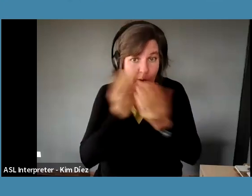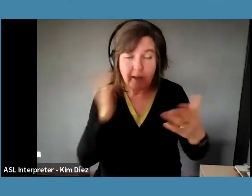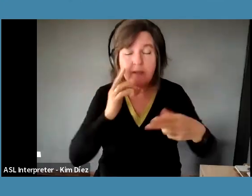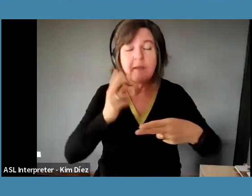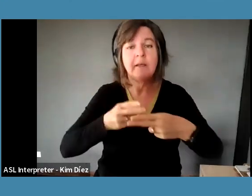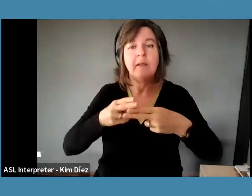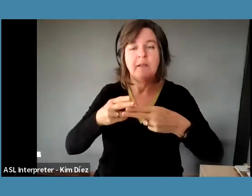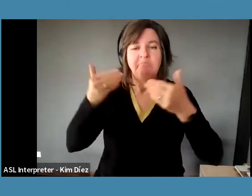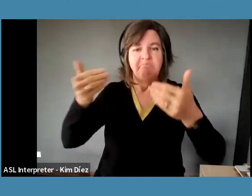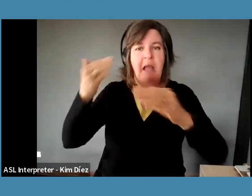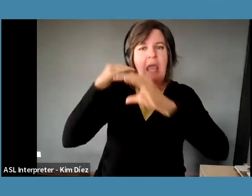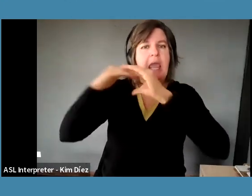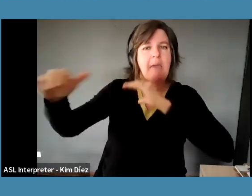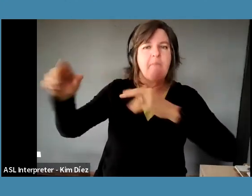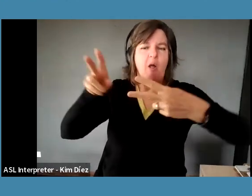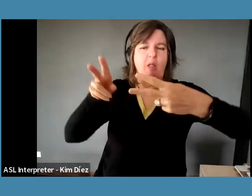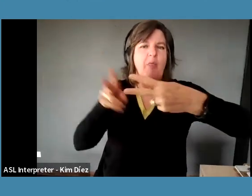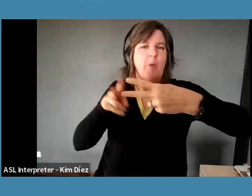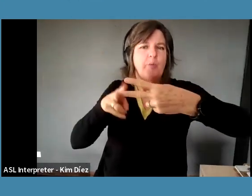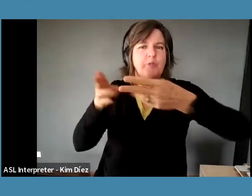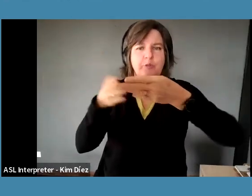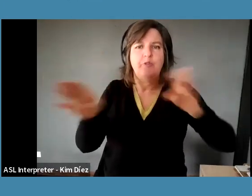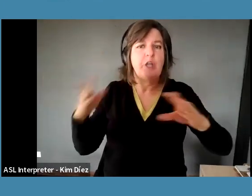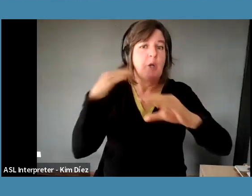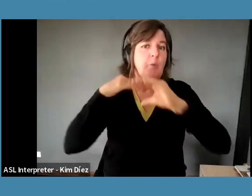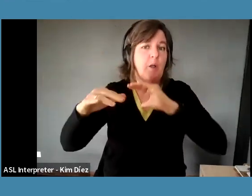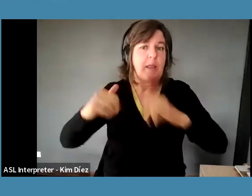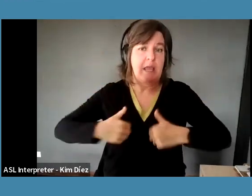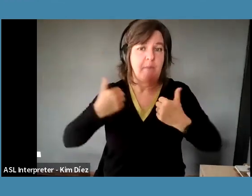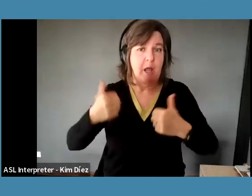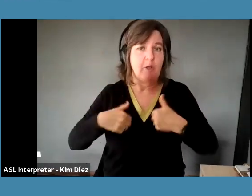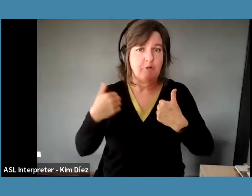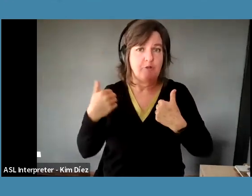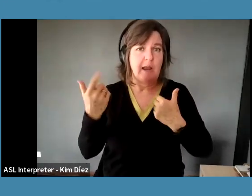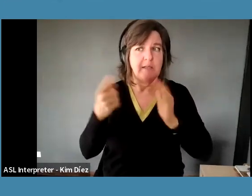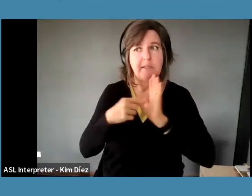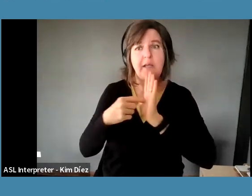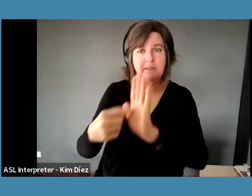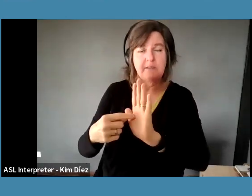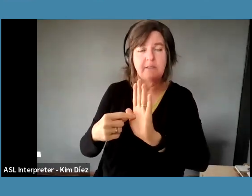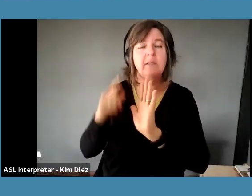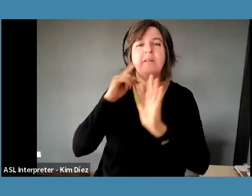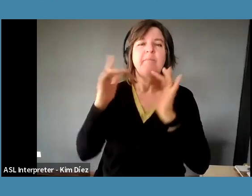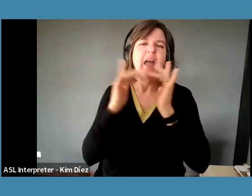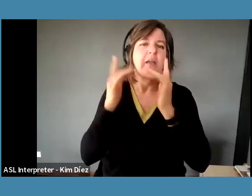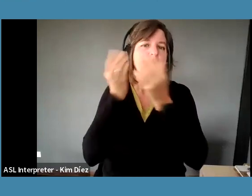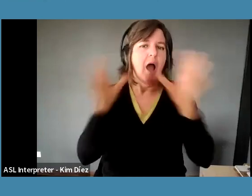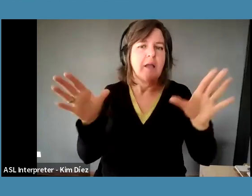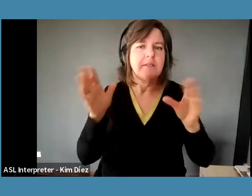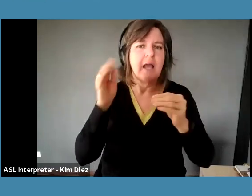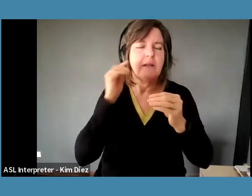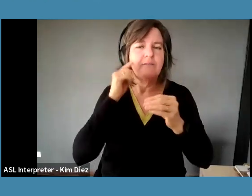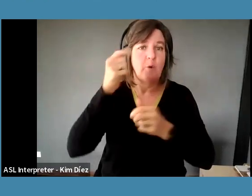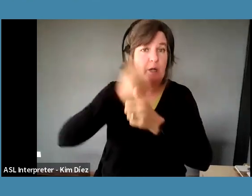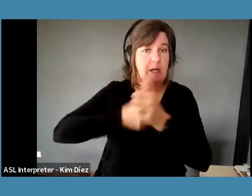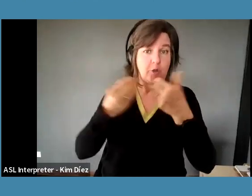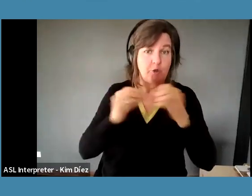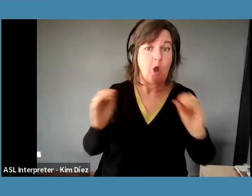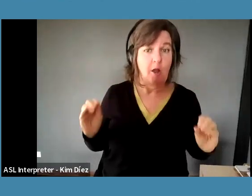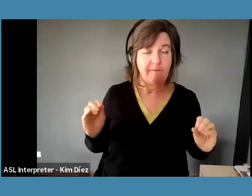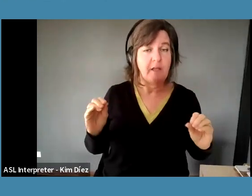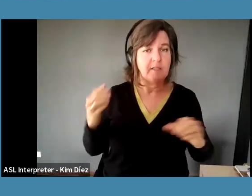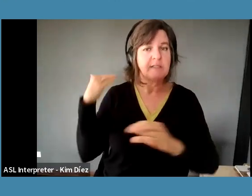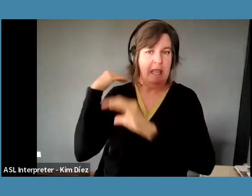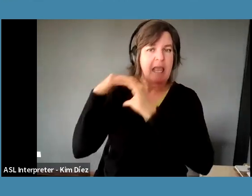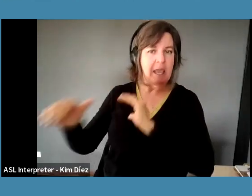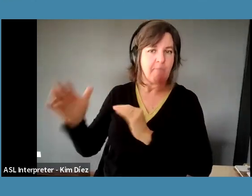email addresses that I listed, on the contact info for each office, that is sufficient to give them